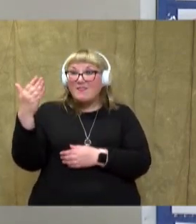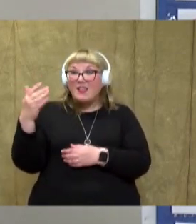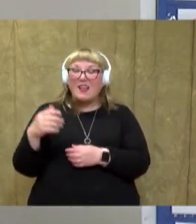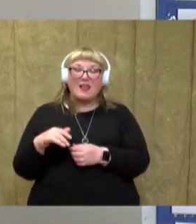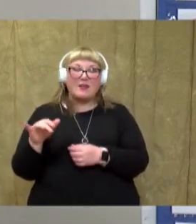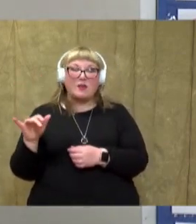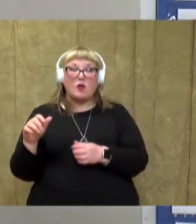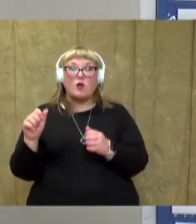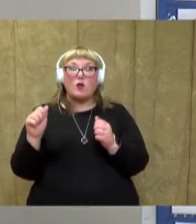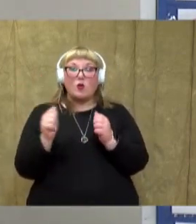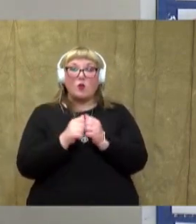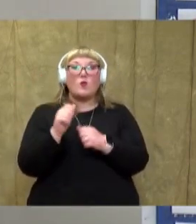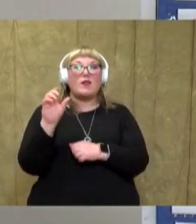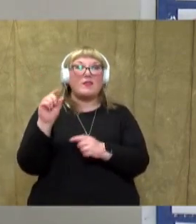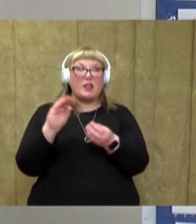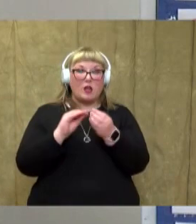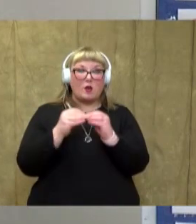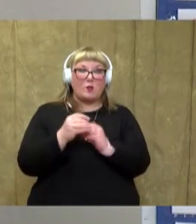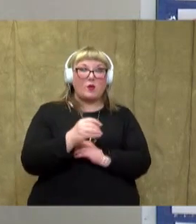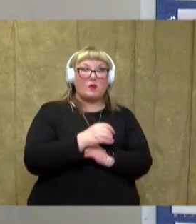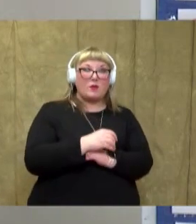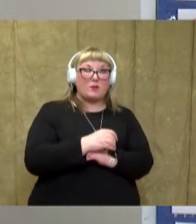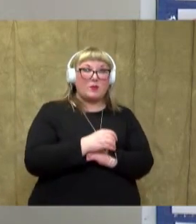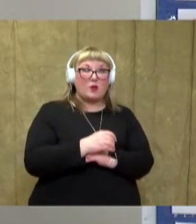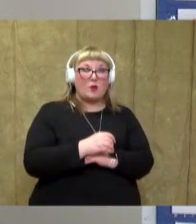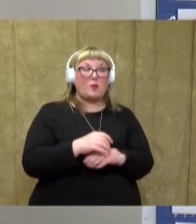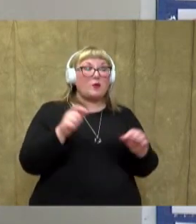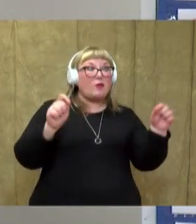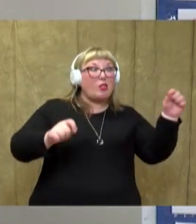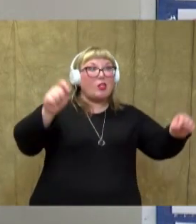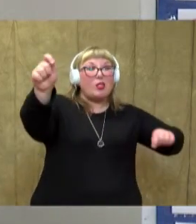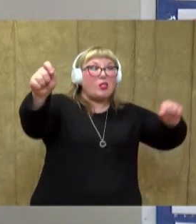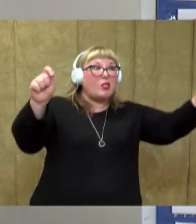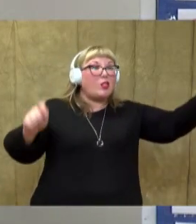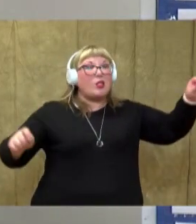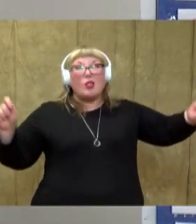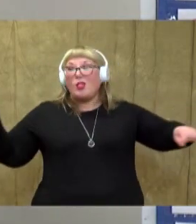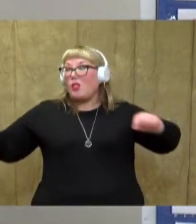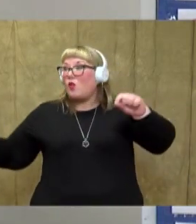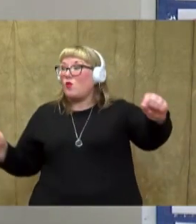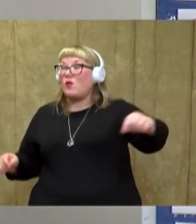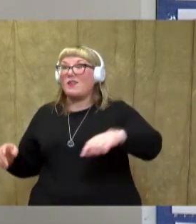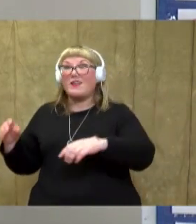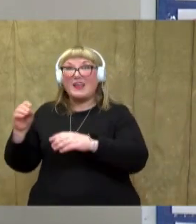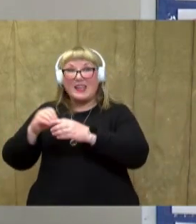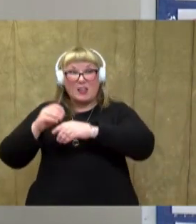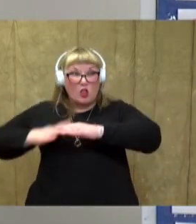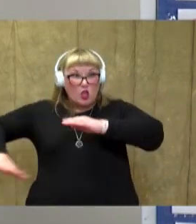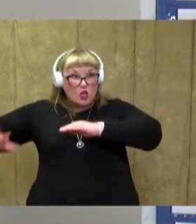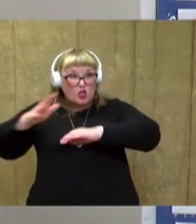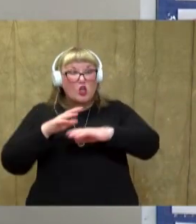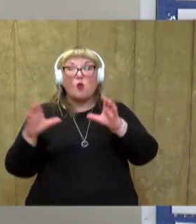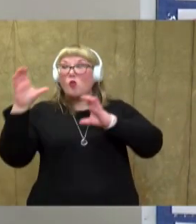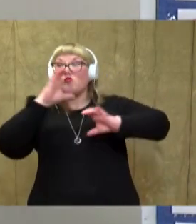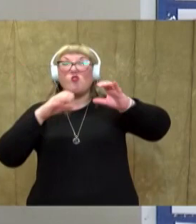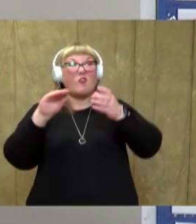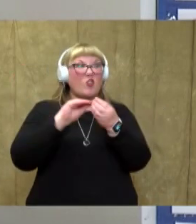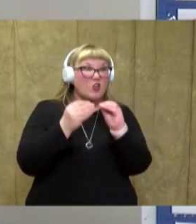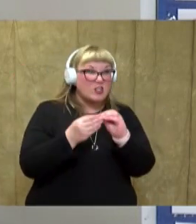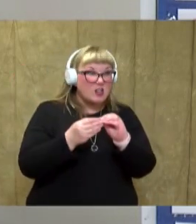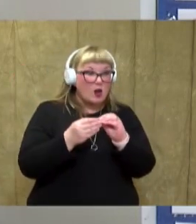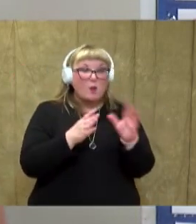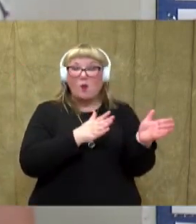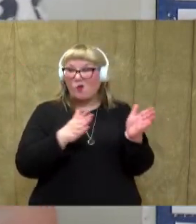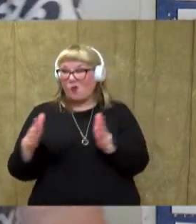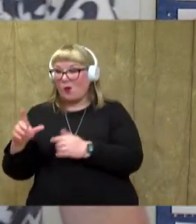we did with the numbers 1 to 20 and put these around the yard, had a scavenger hunt for numbers, and then put them in order by tens.